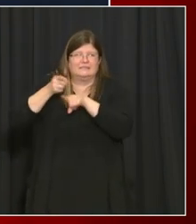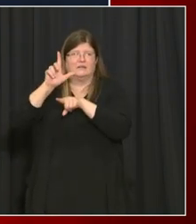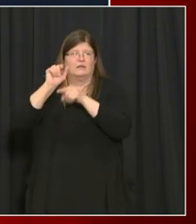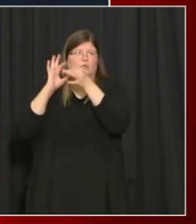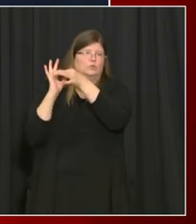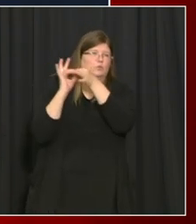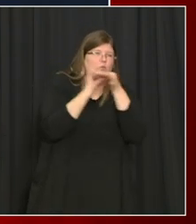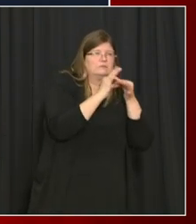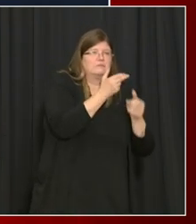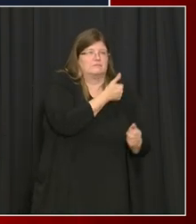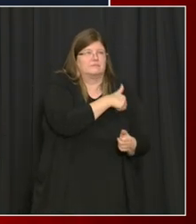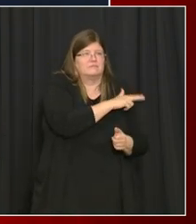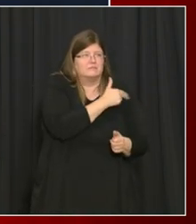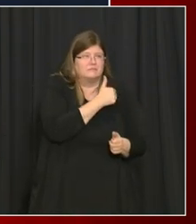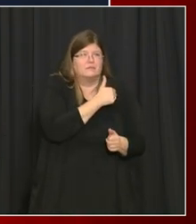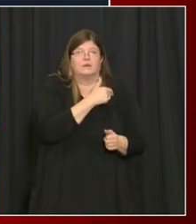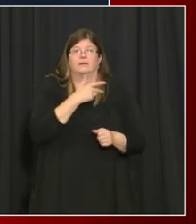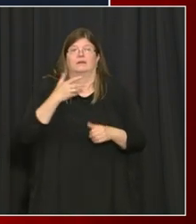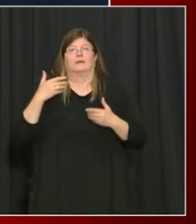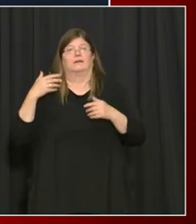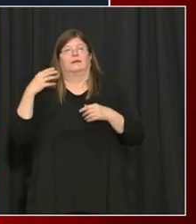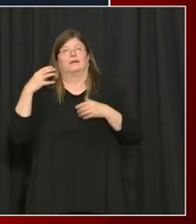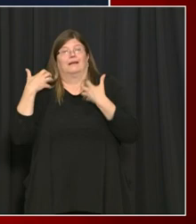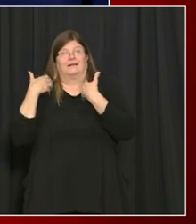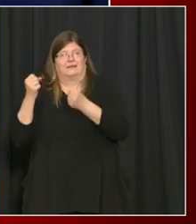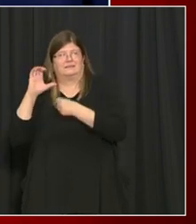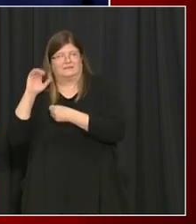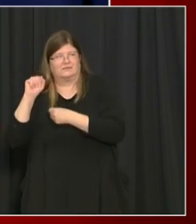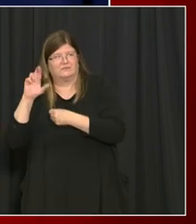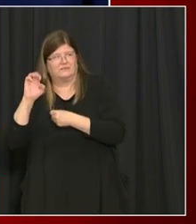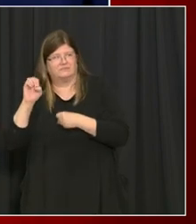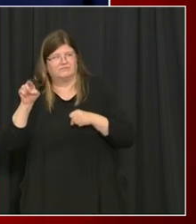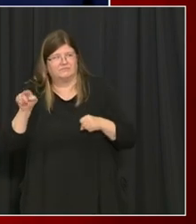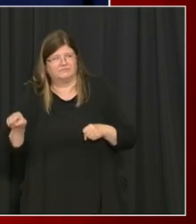or healthcare providers, there's about